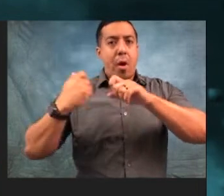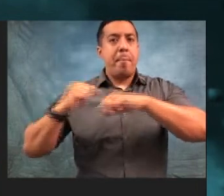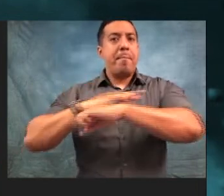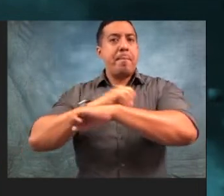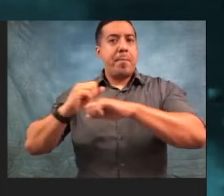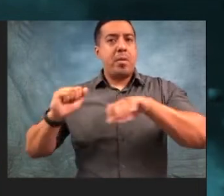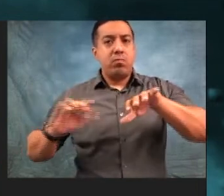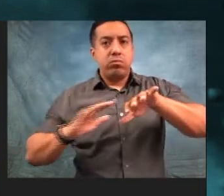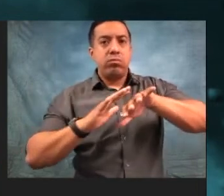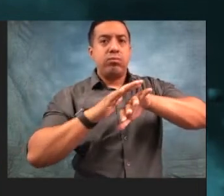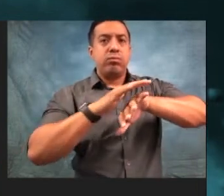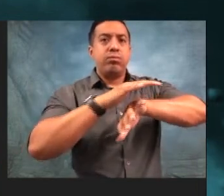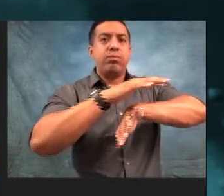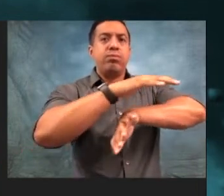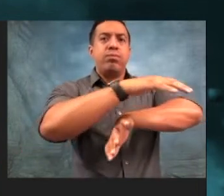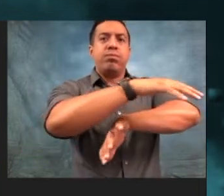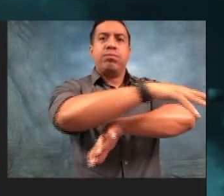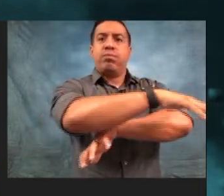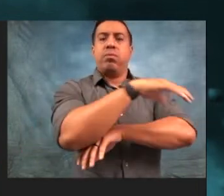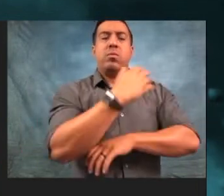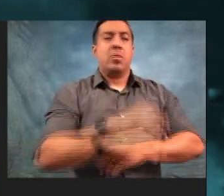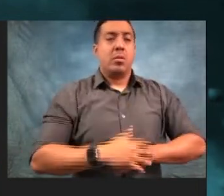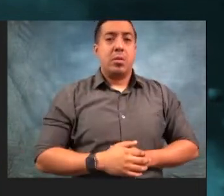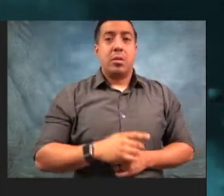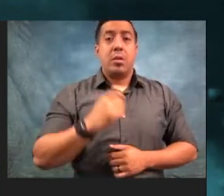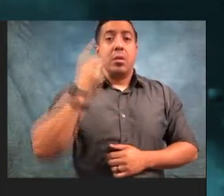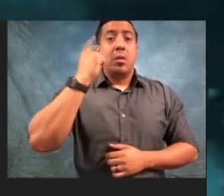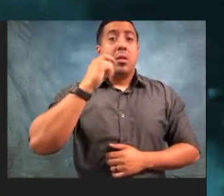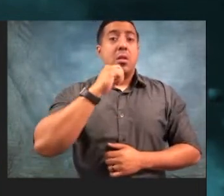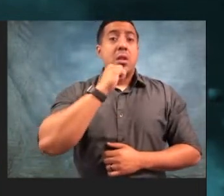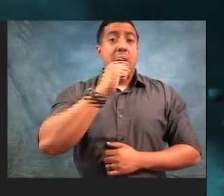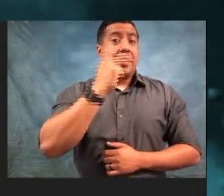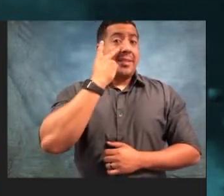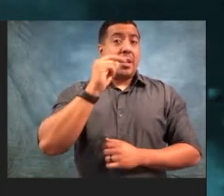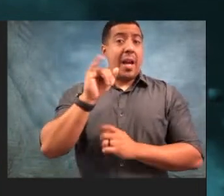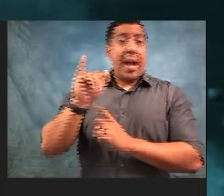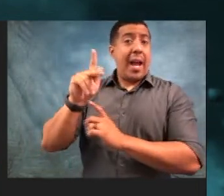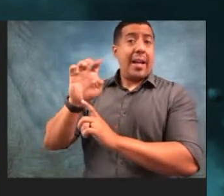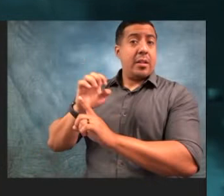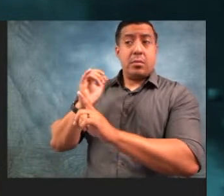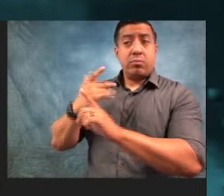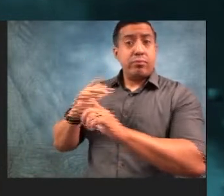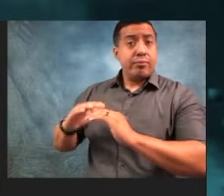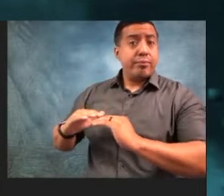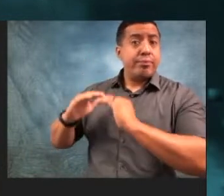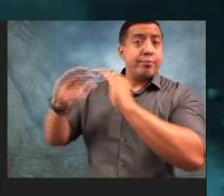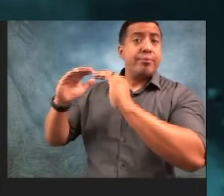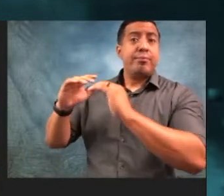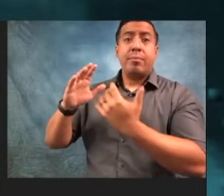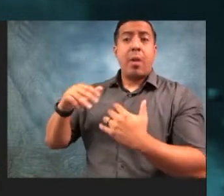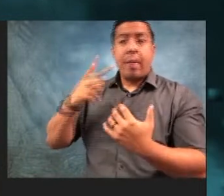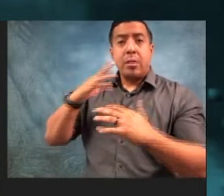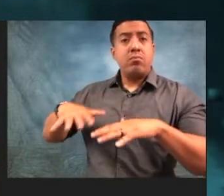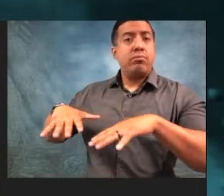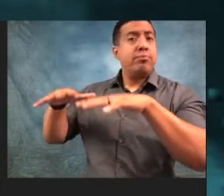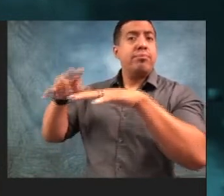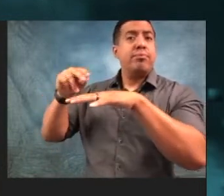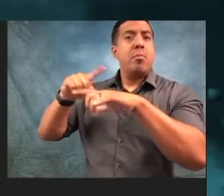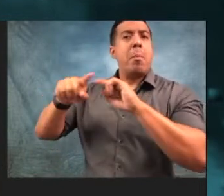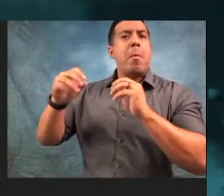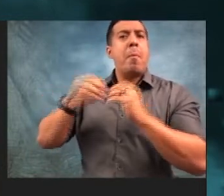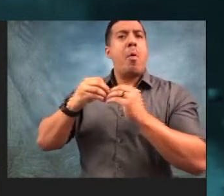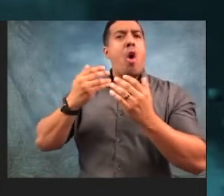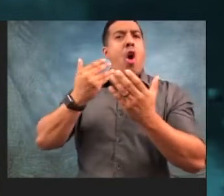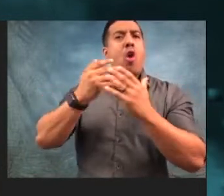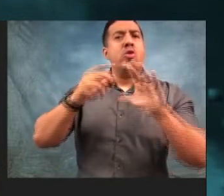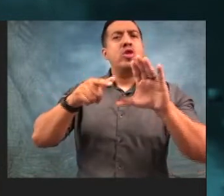ground. Now we saw not flooding to this extent with Ike, but significant flooding